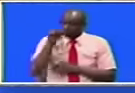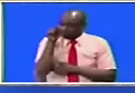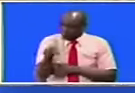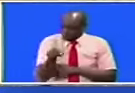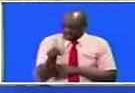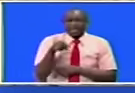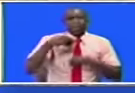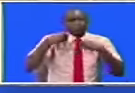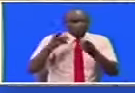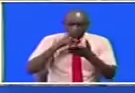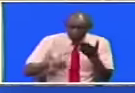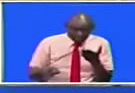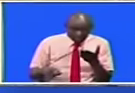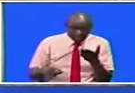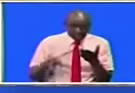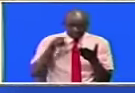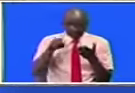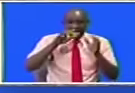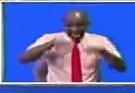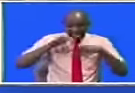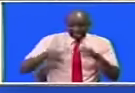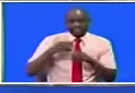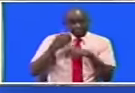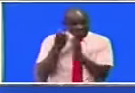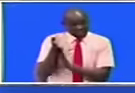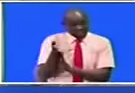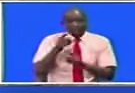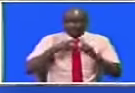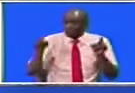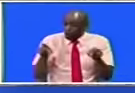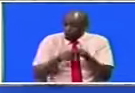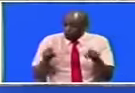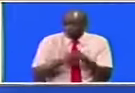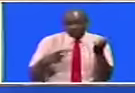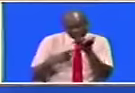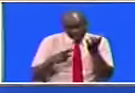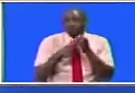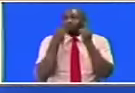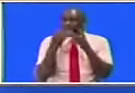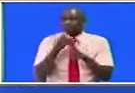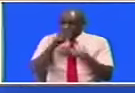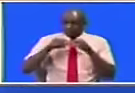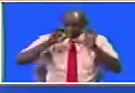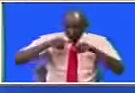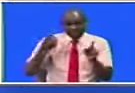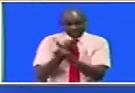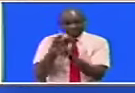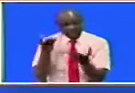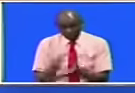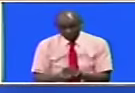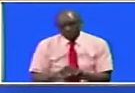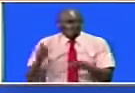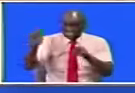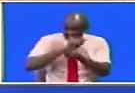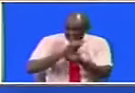has provided not only agricultural infrastructure, but also technical information on farm inputs, training